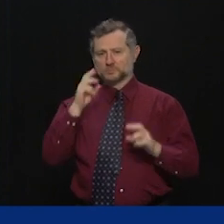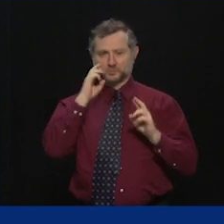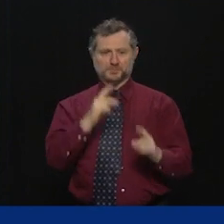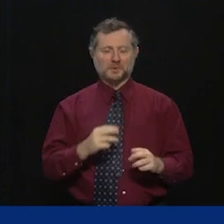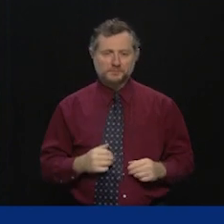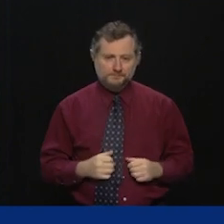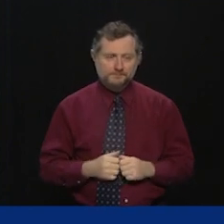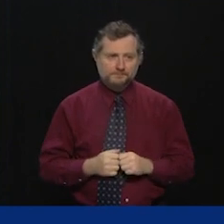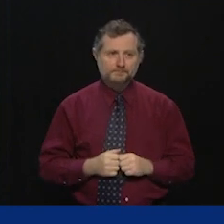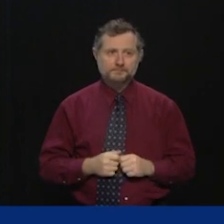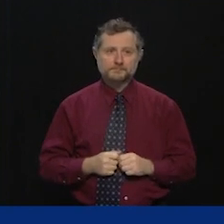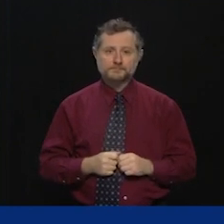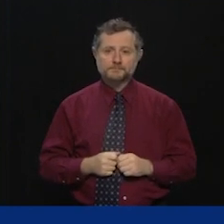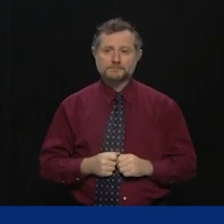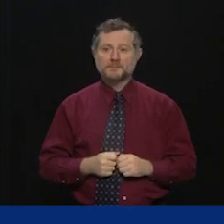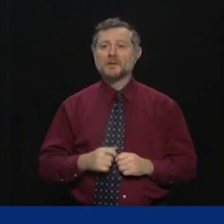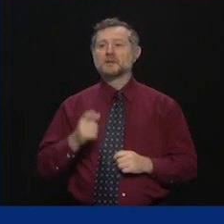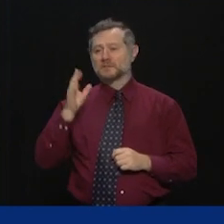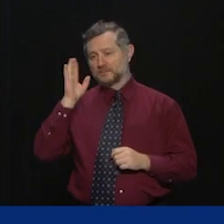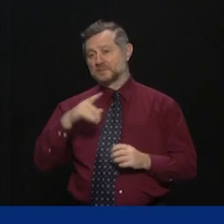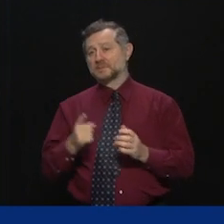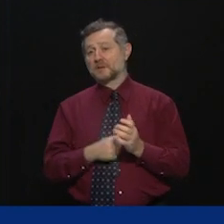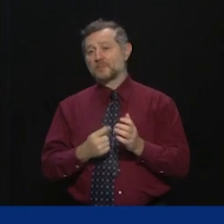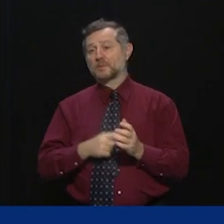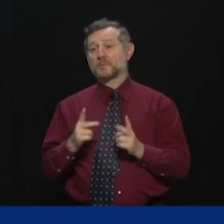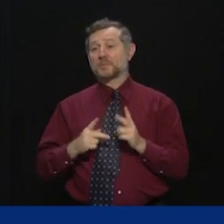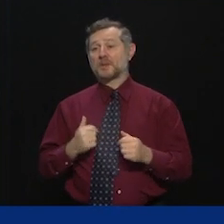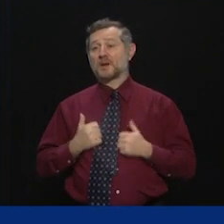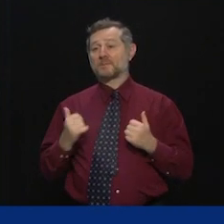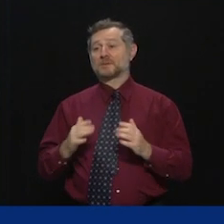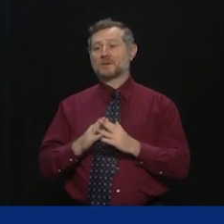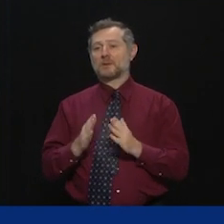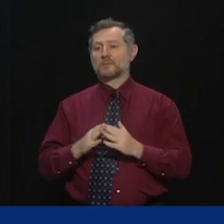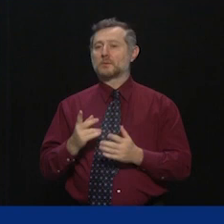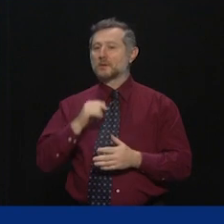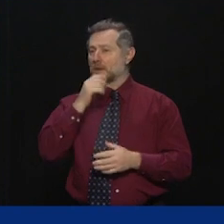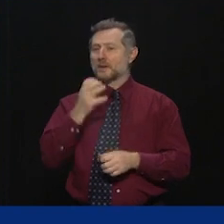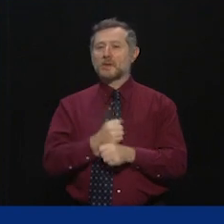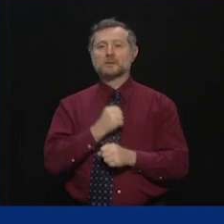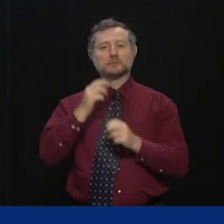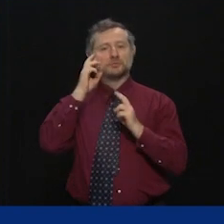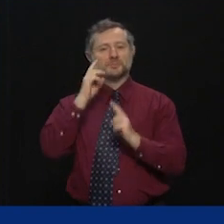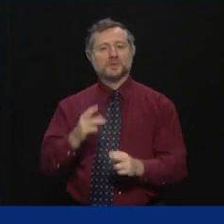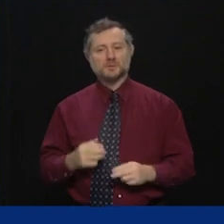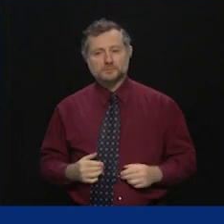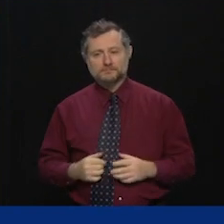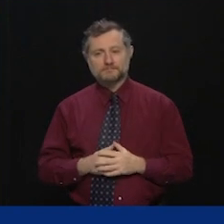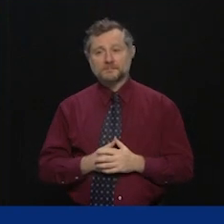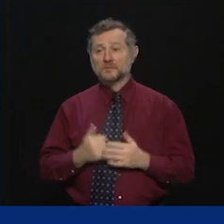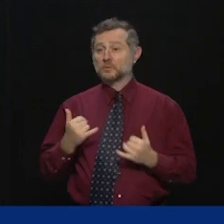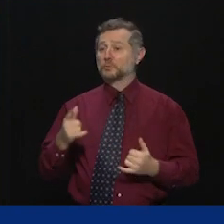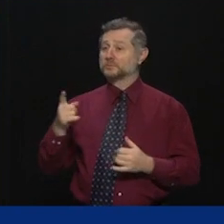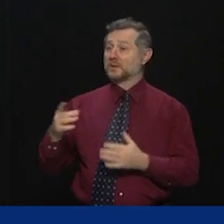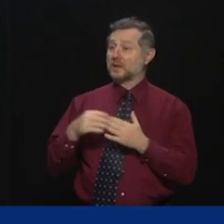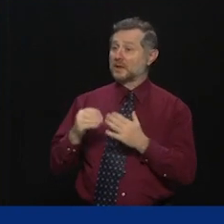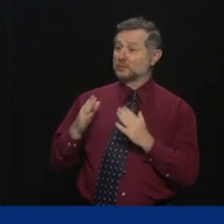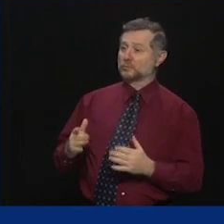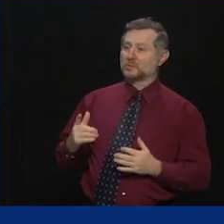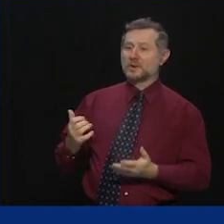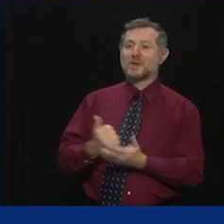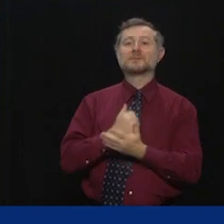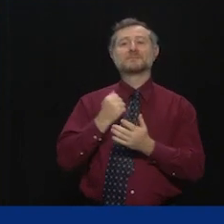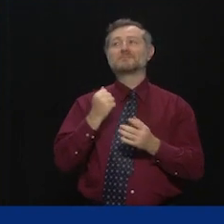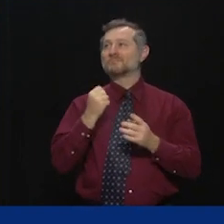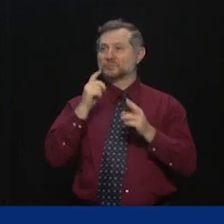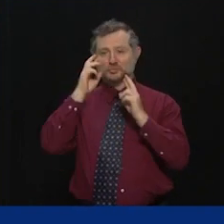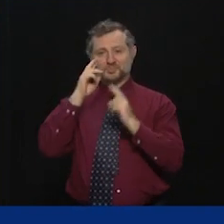that never were given their due, that the respect they deserve finally have earned it, and leaders like you are helping pave the way for that. I am so